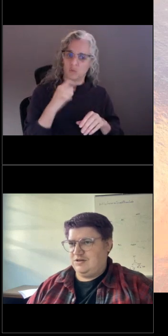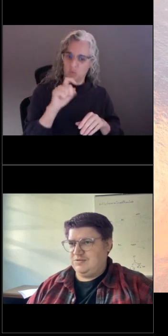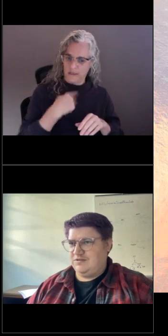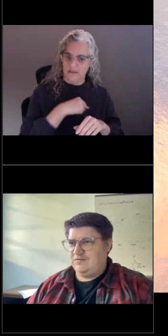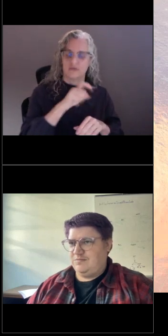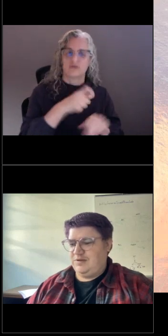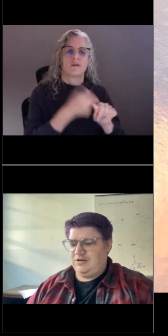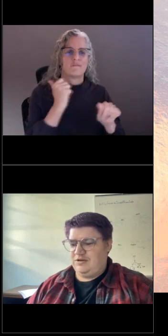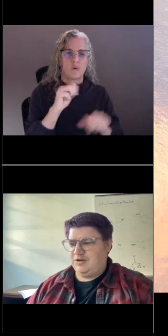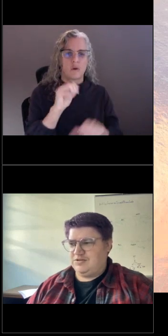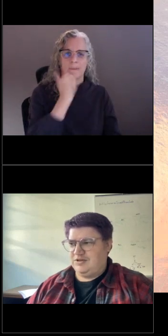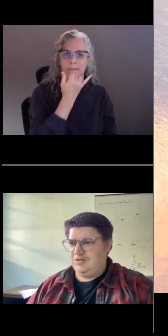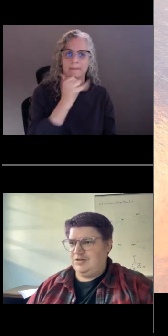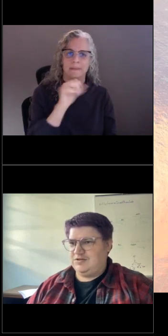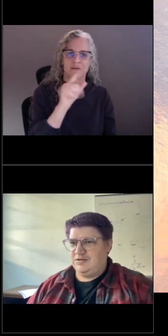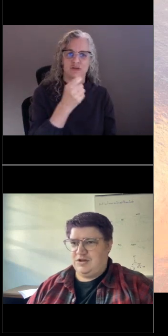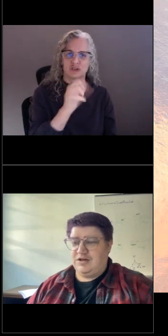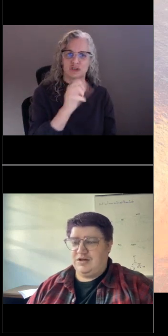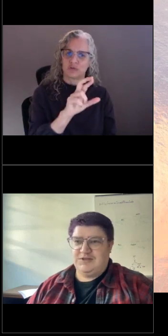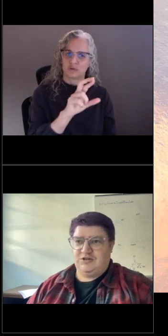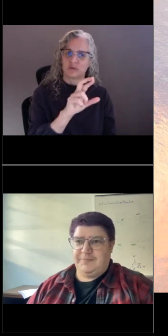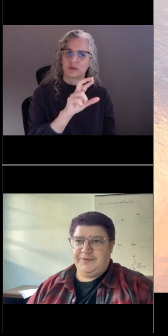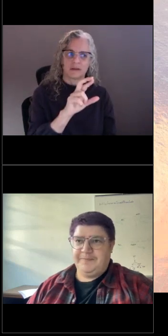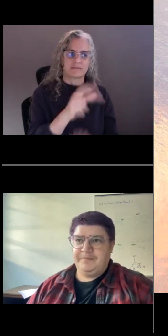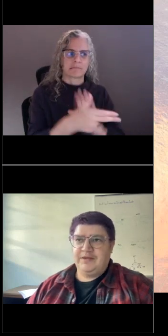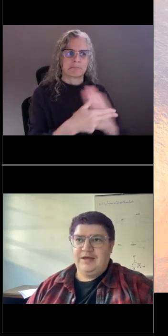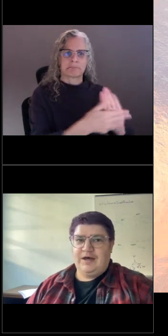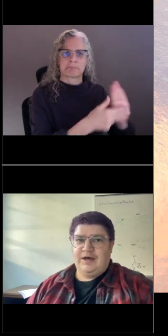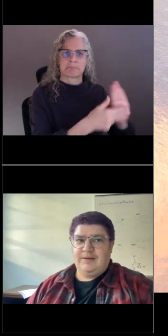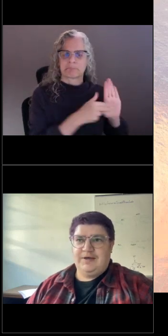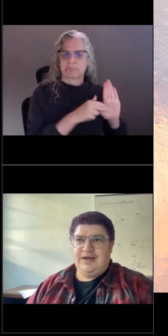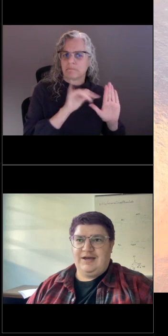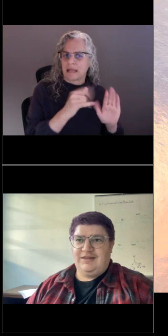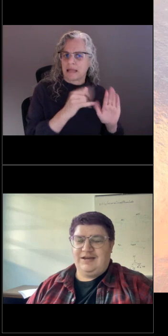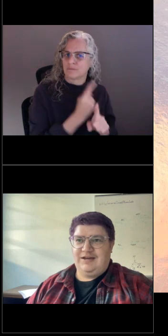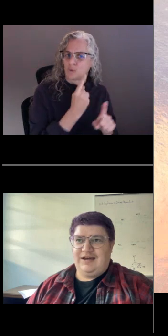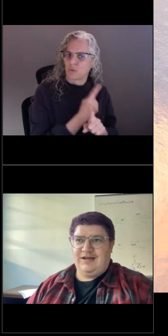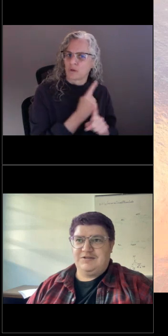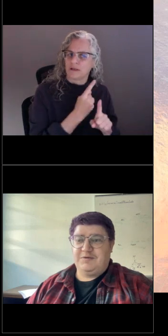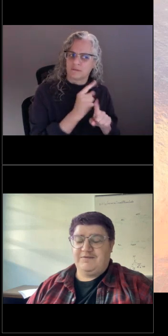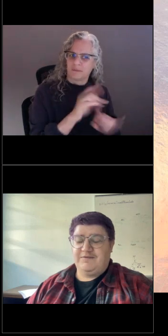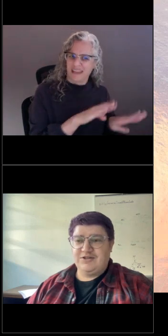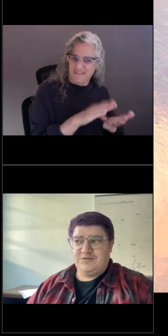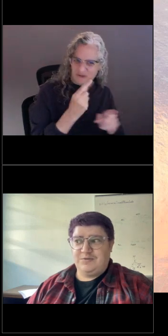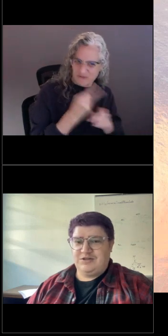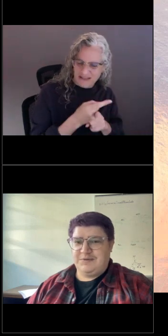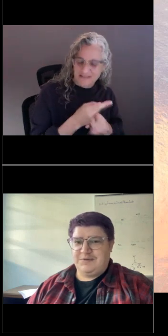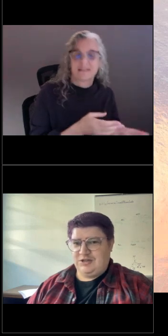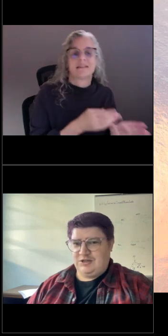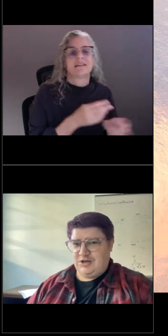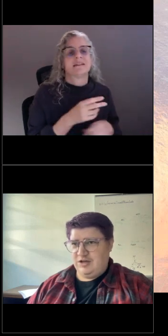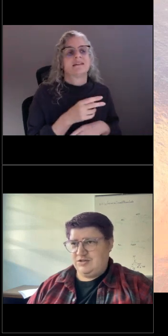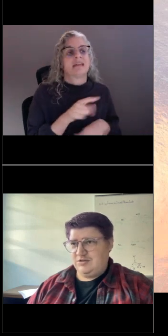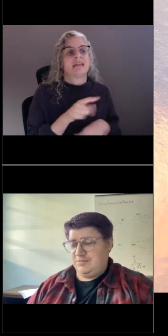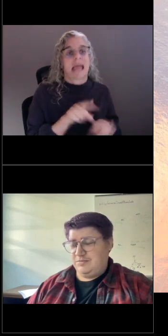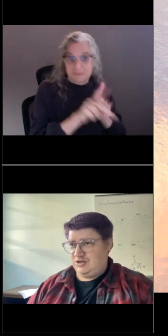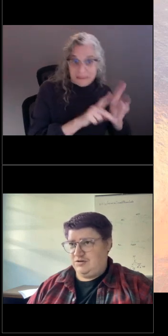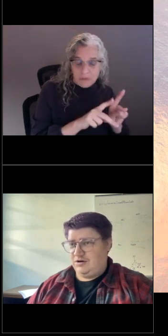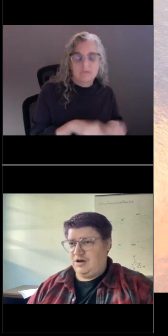in terms of being a good person, it's good not to misgender people. And then as professionals, we should especially